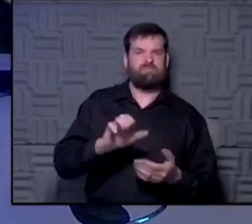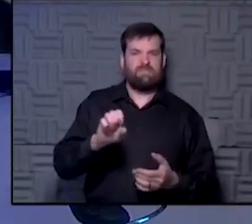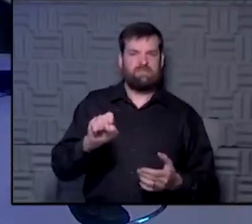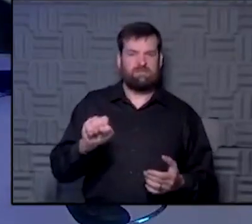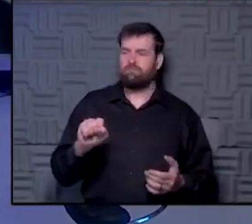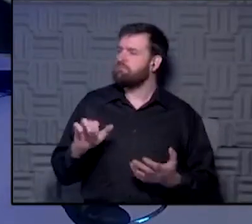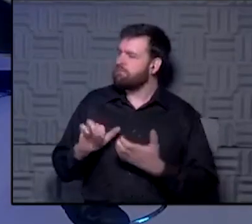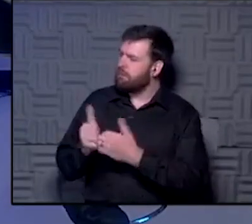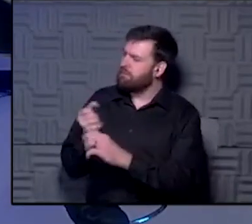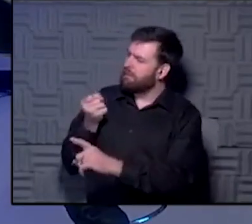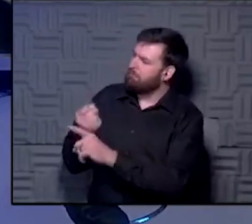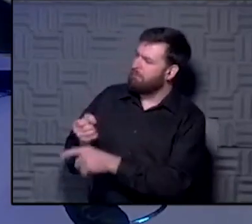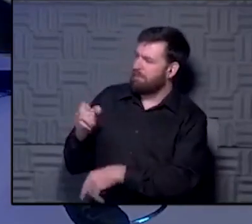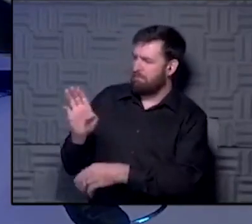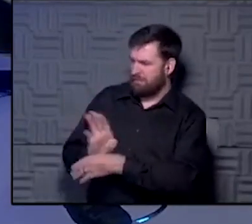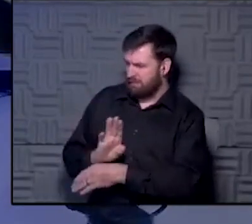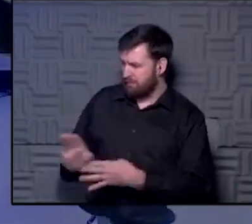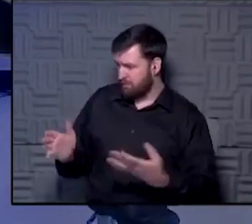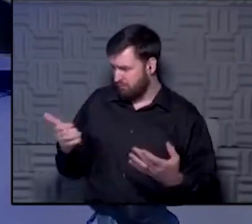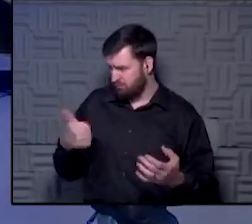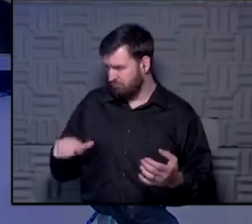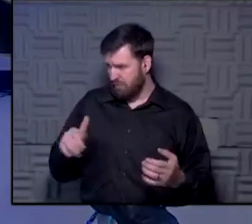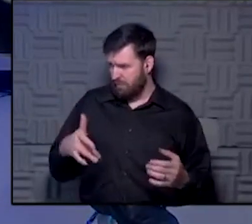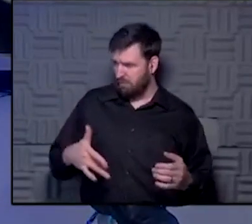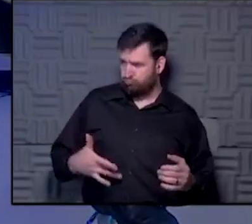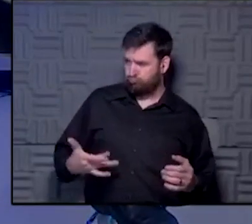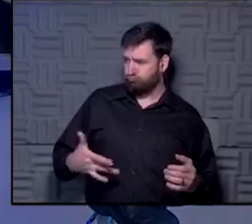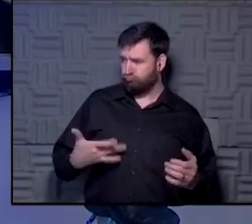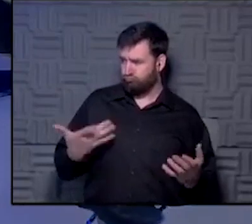How's it impacting business? Do you have any feel for that? I know that you